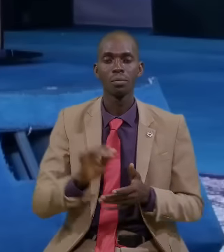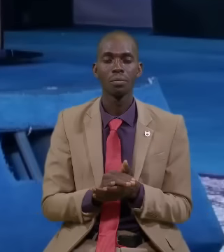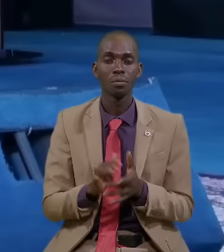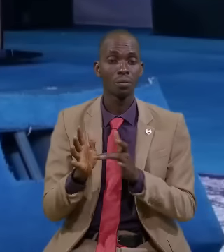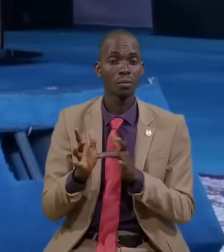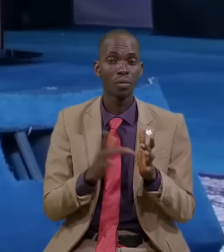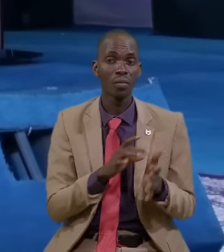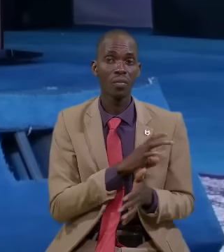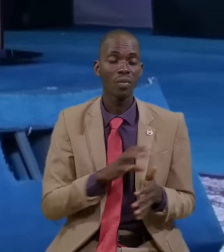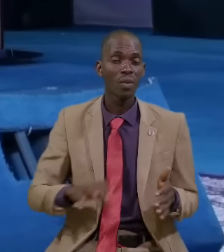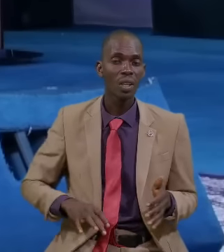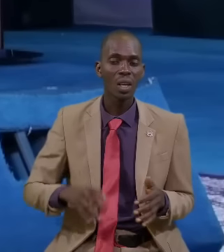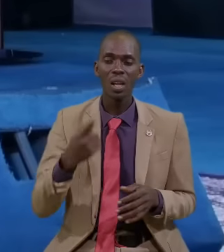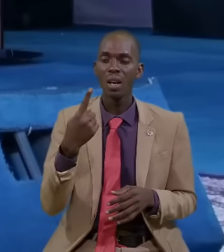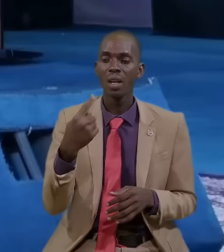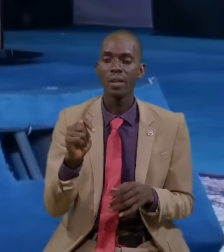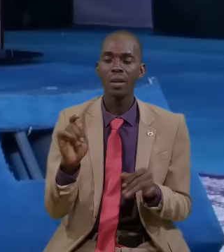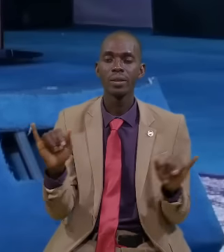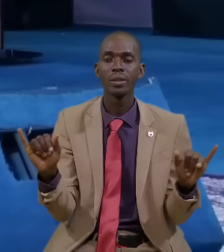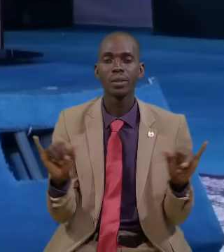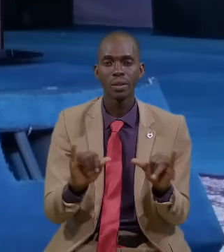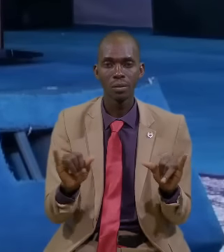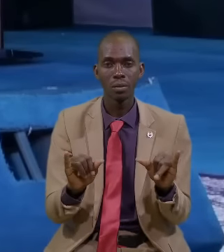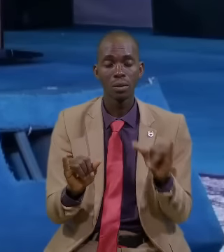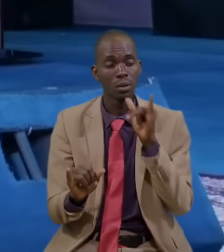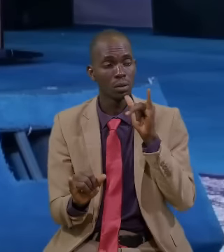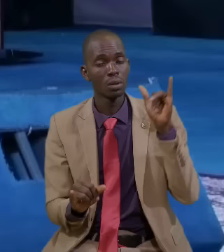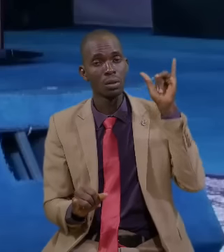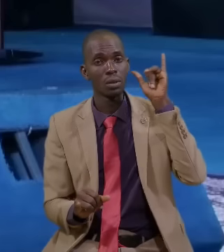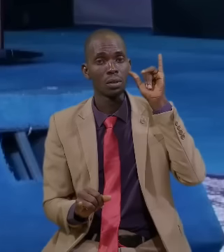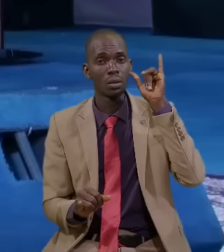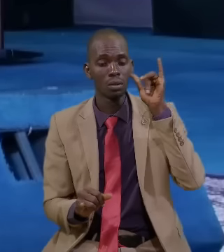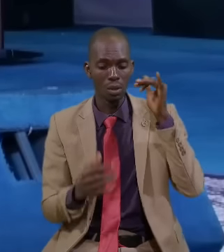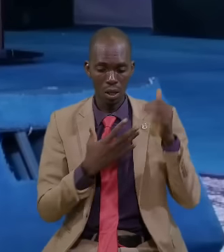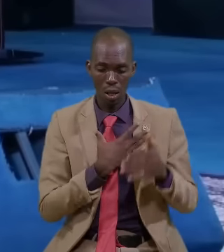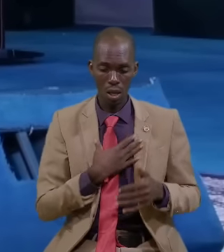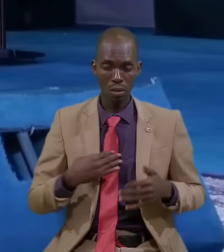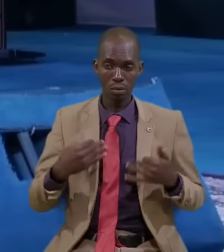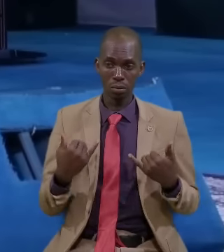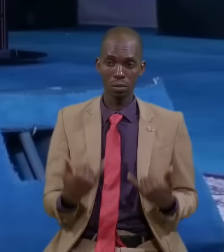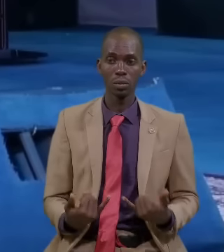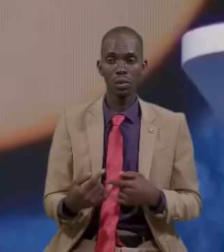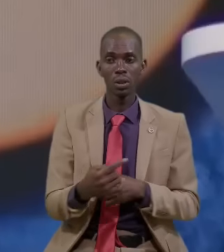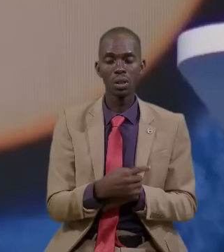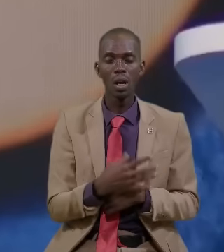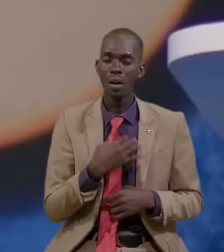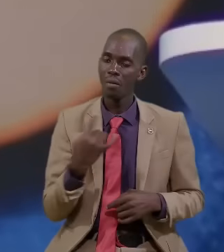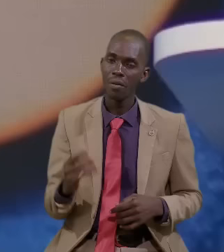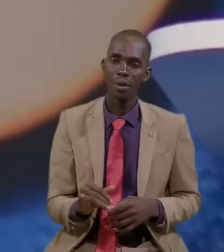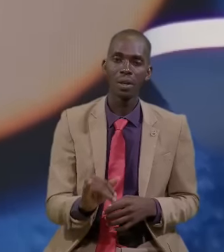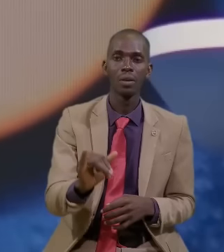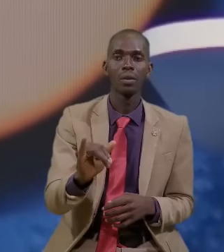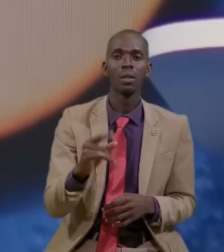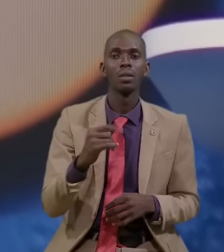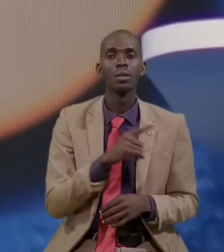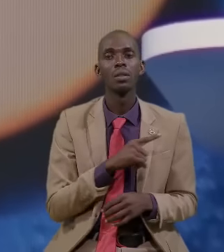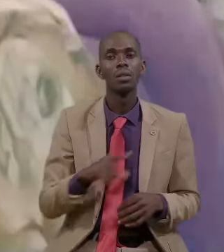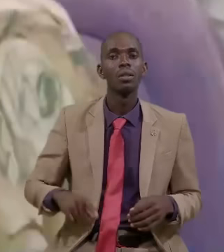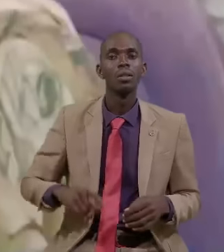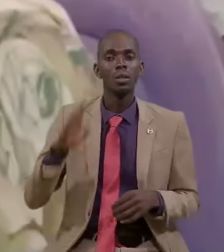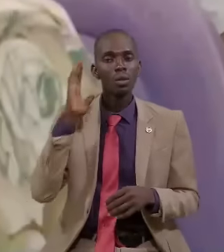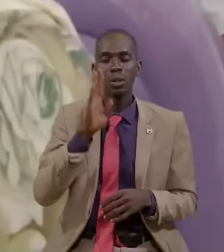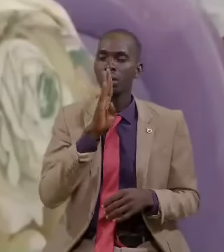Christ, the same, yesterday, and today, and forever. The Lord will be good